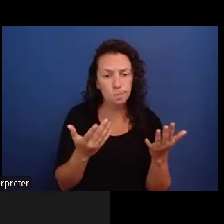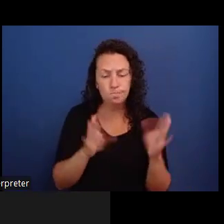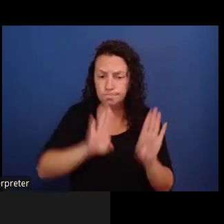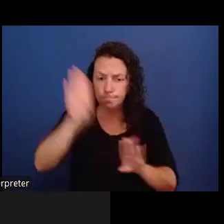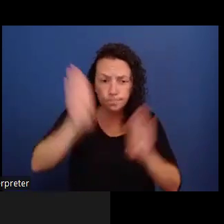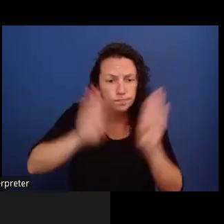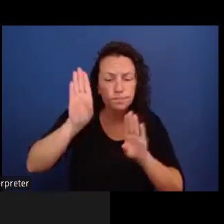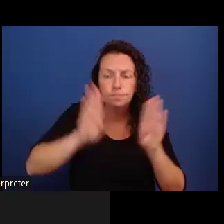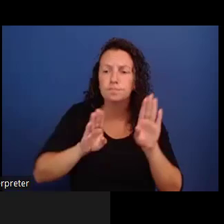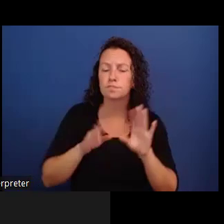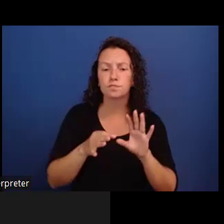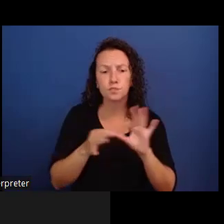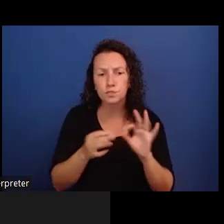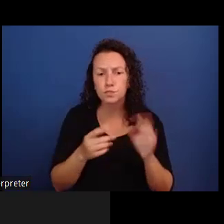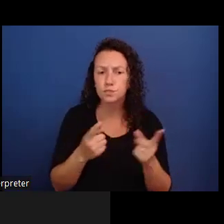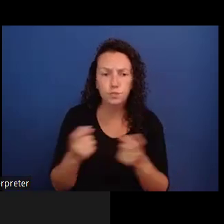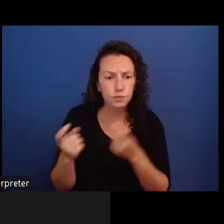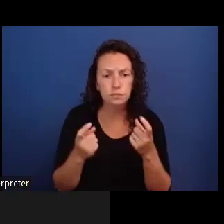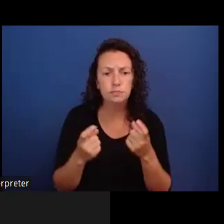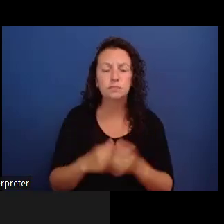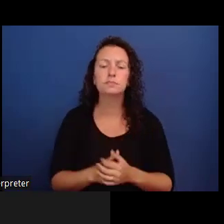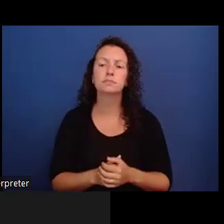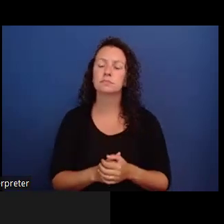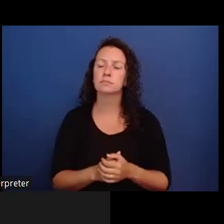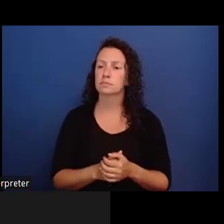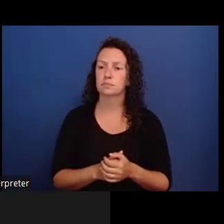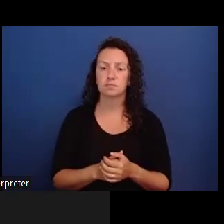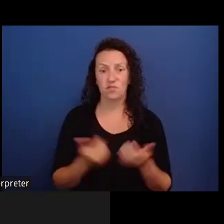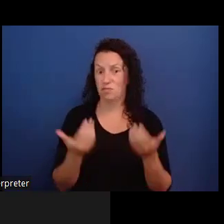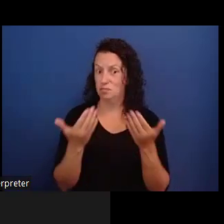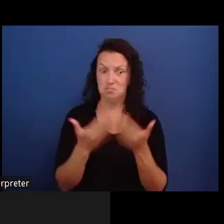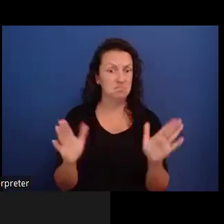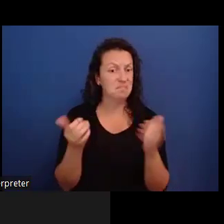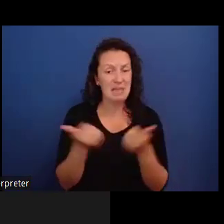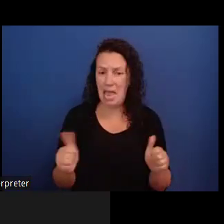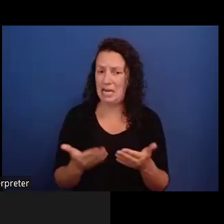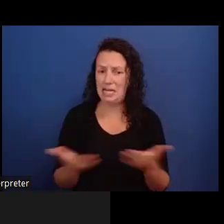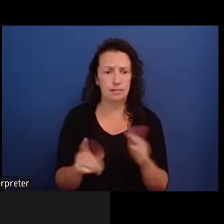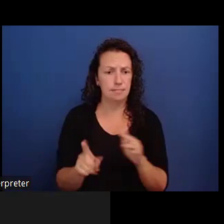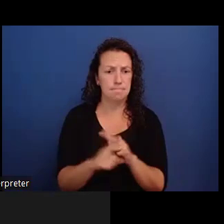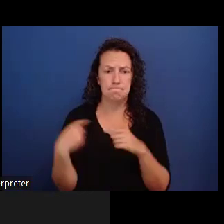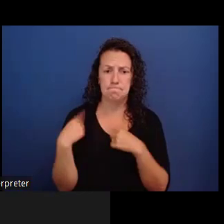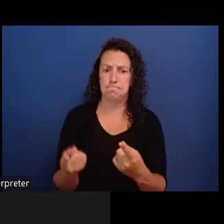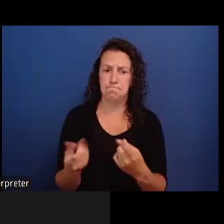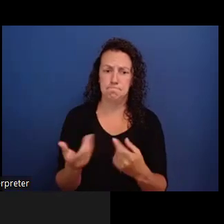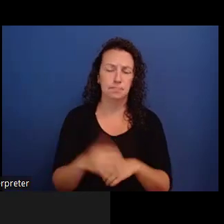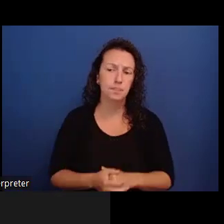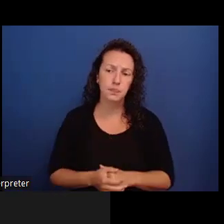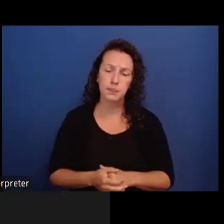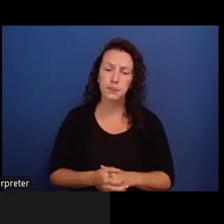your hand and to ask any questions about anything that we've talked about so far this evening.